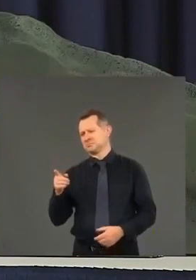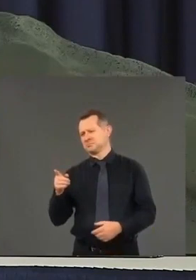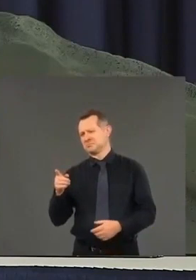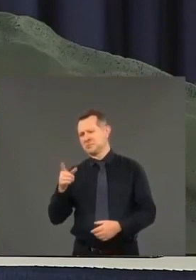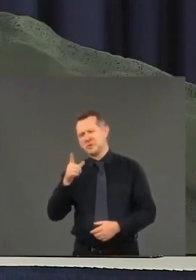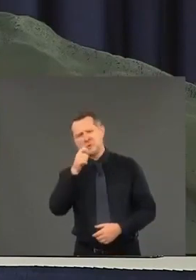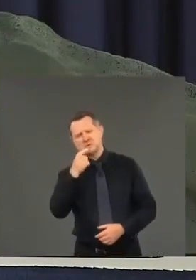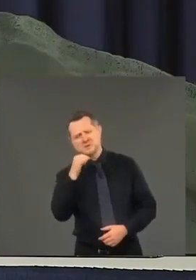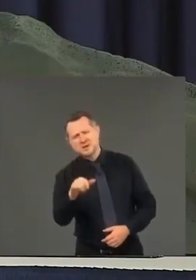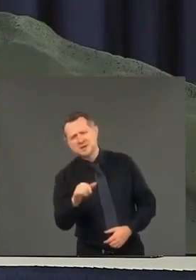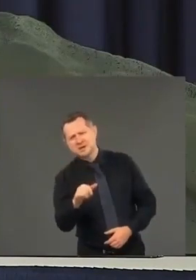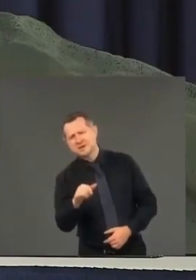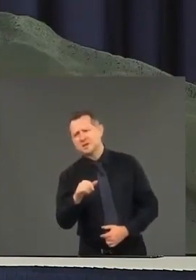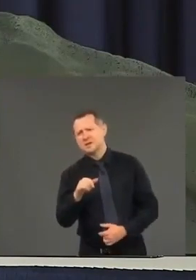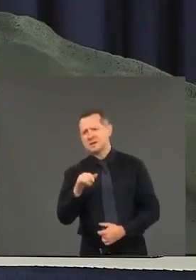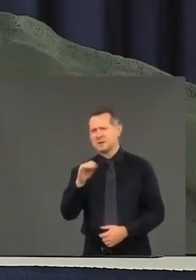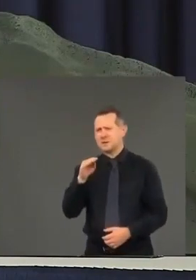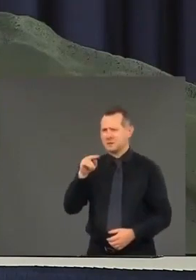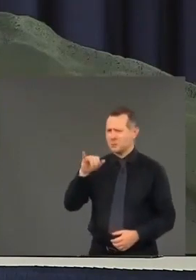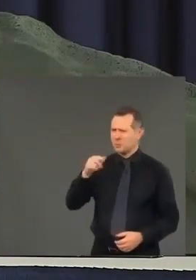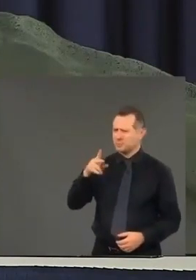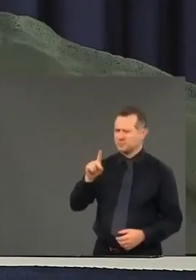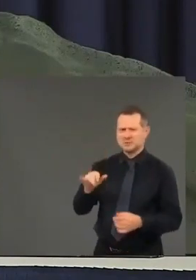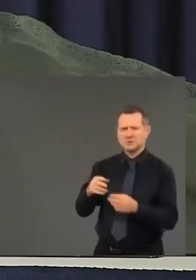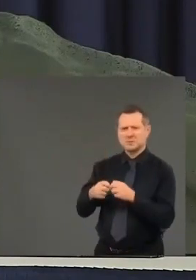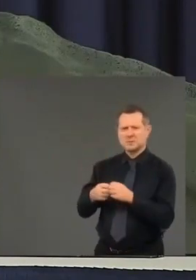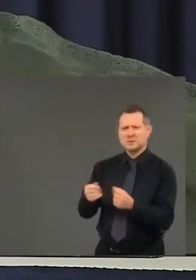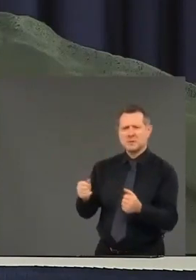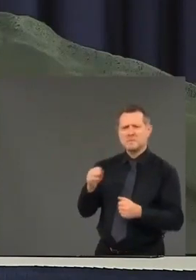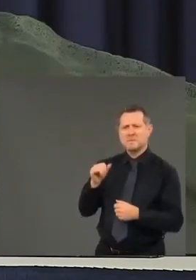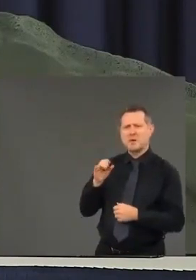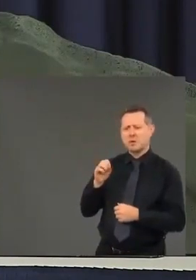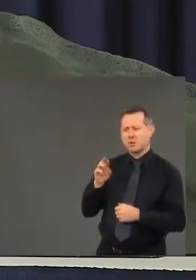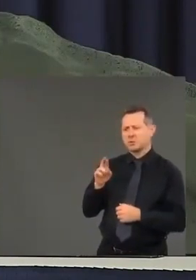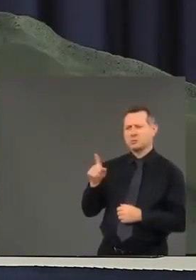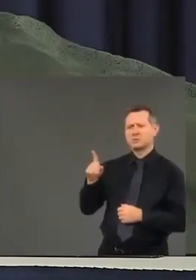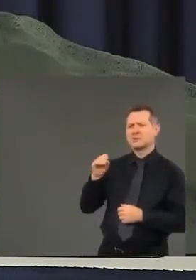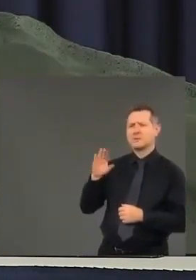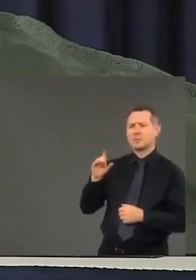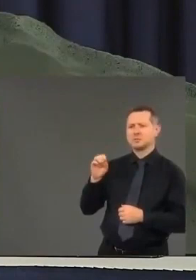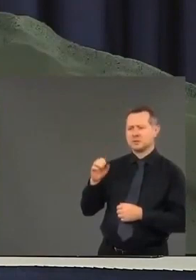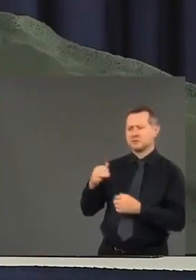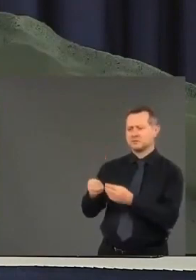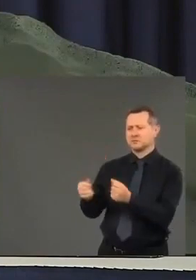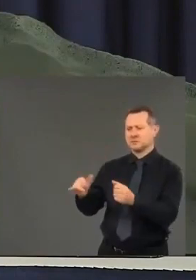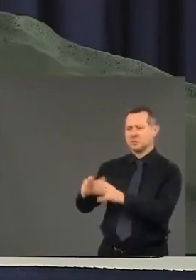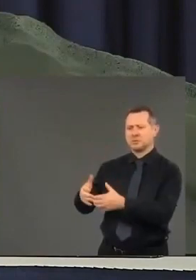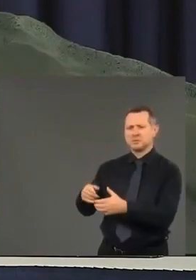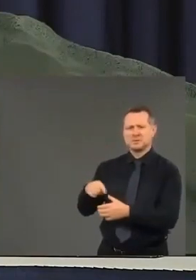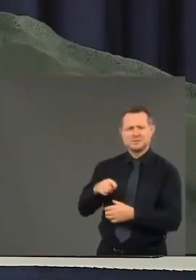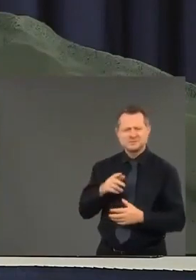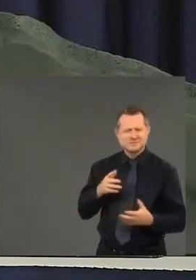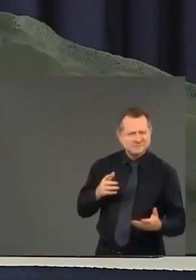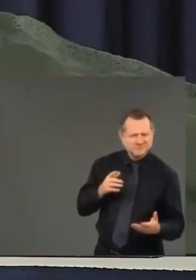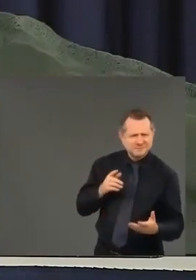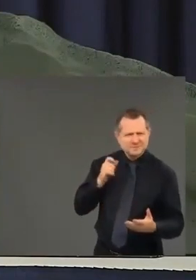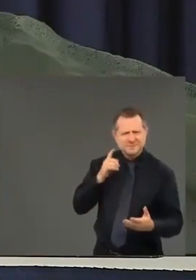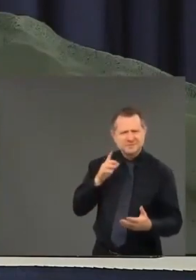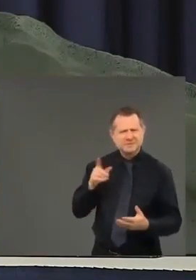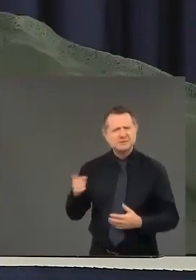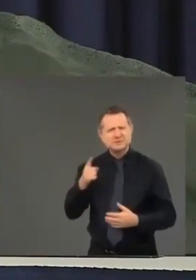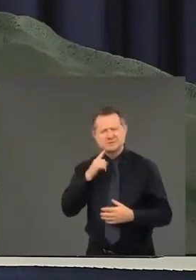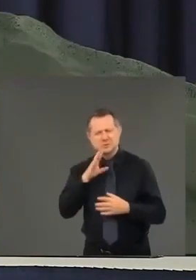disbanded, the mayor de Blasio disbanded. Well, that's what I'm saying. And also, I think she was referring to the 15th